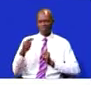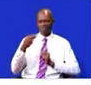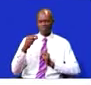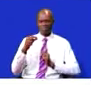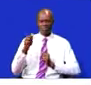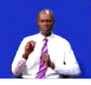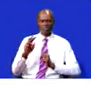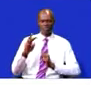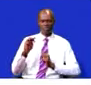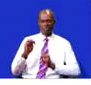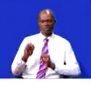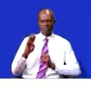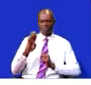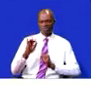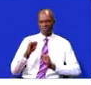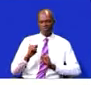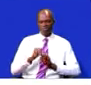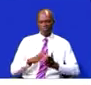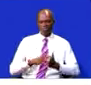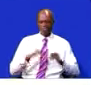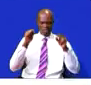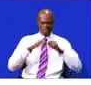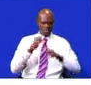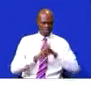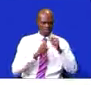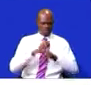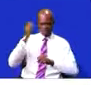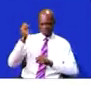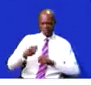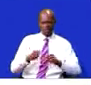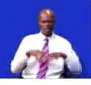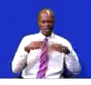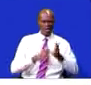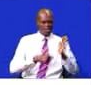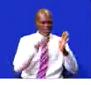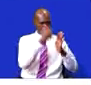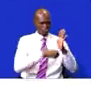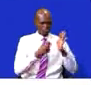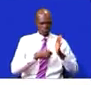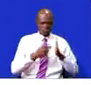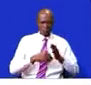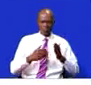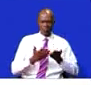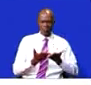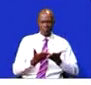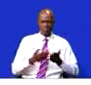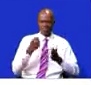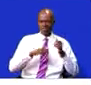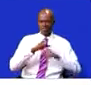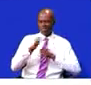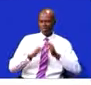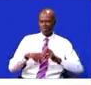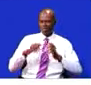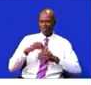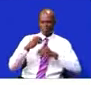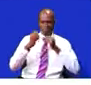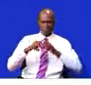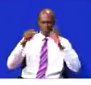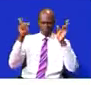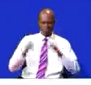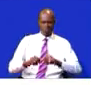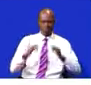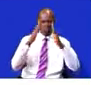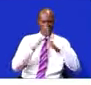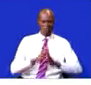ni eri ne ogolo chik mane yango kaka osuru ma ikao mar gero udi ma nengo gi olwar en mano ero madhi ataro gi chike ma